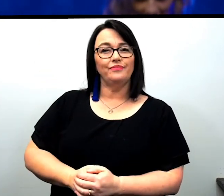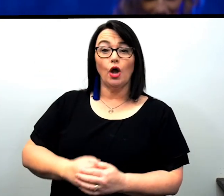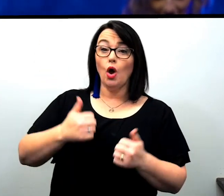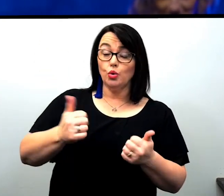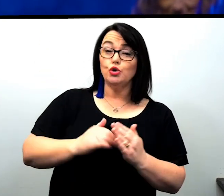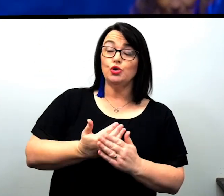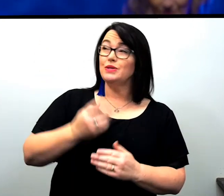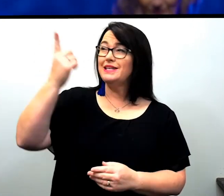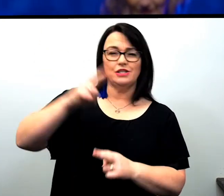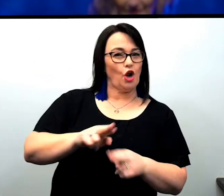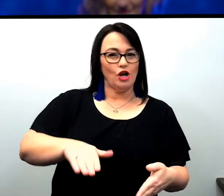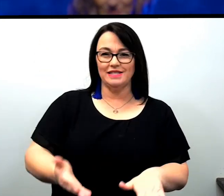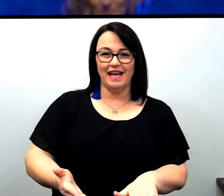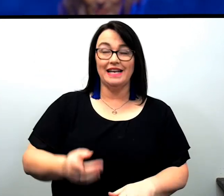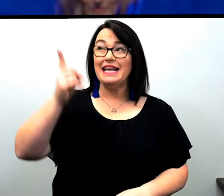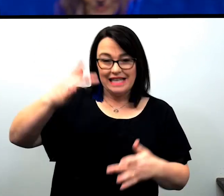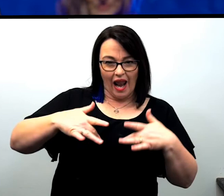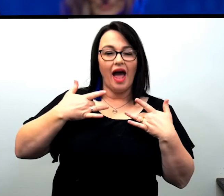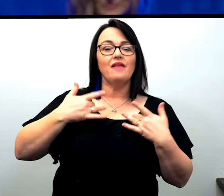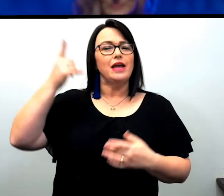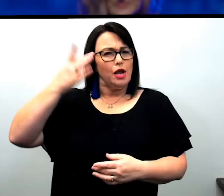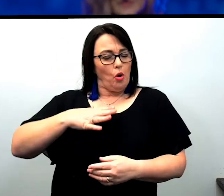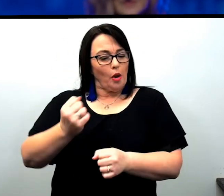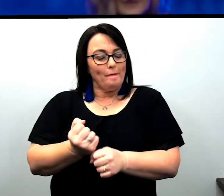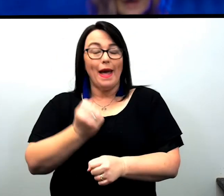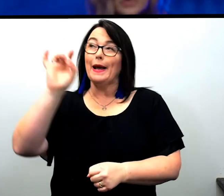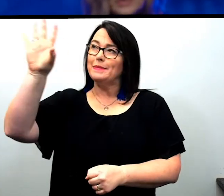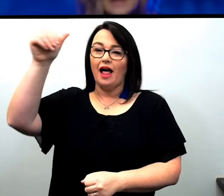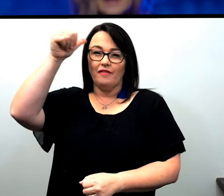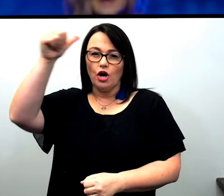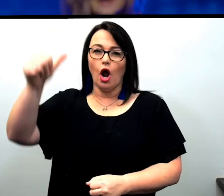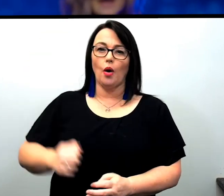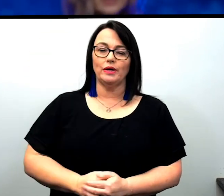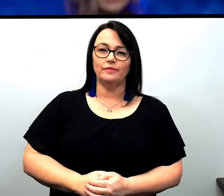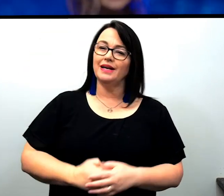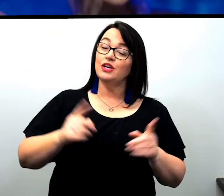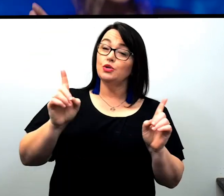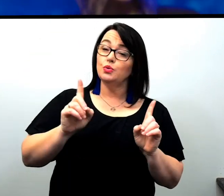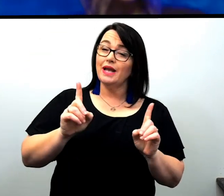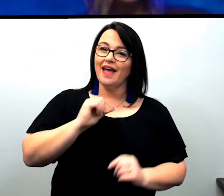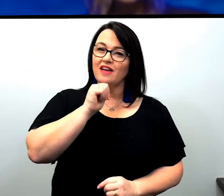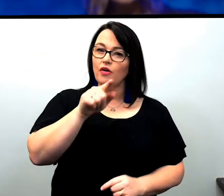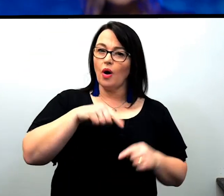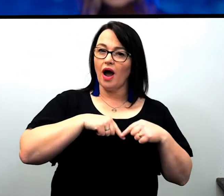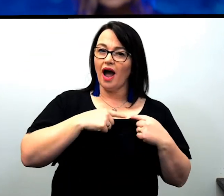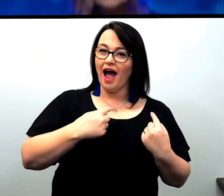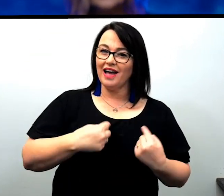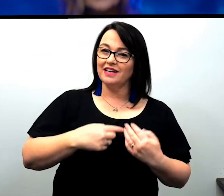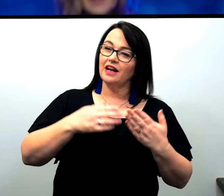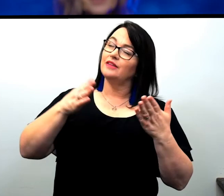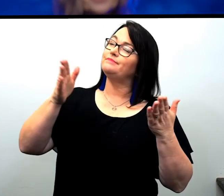alive. And He wants to come and make Himself known through the power of the Holy Spirit today. And today, if you just open your heart to